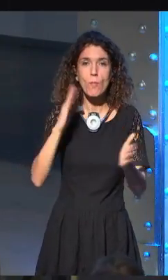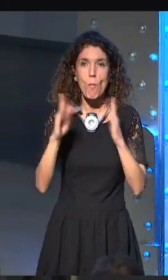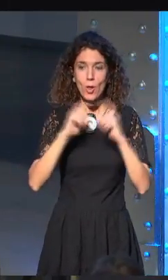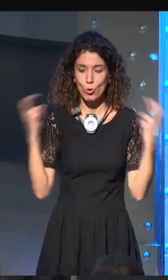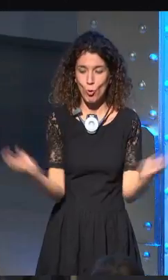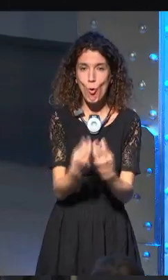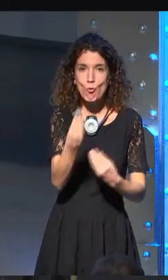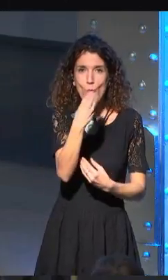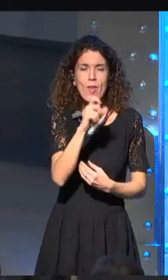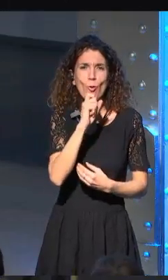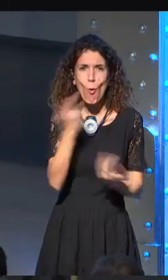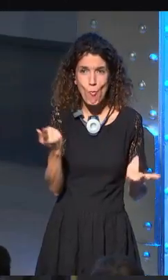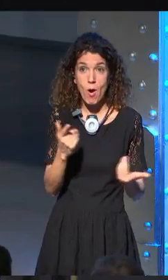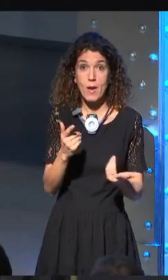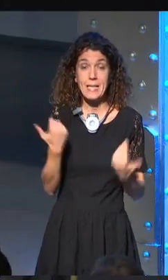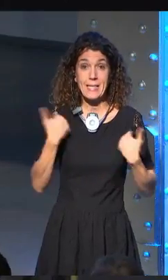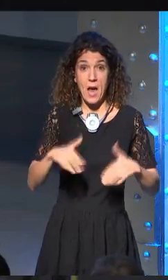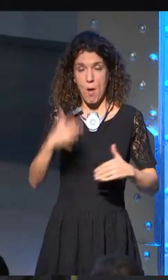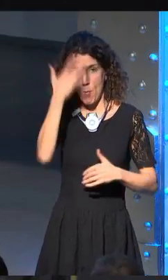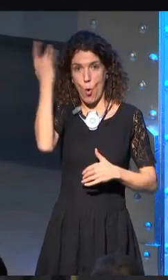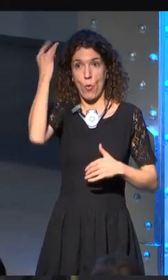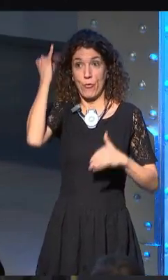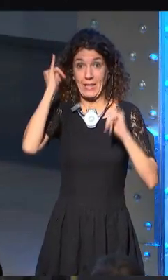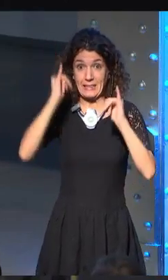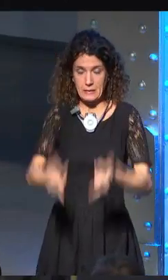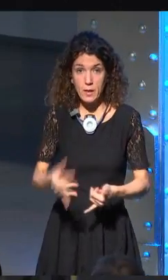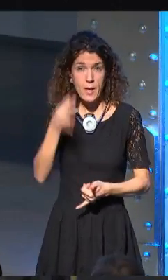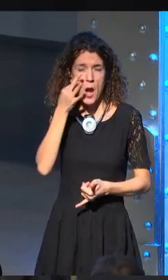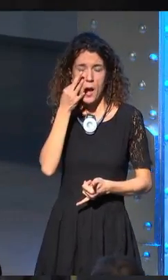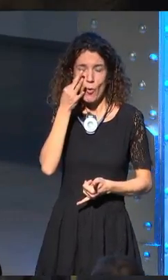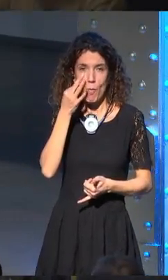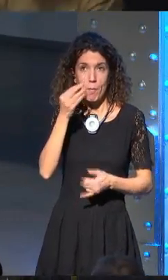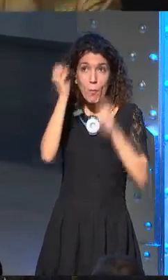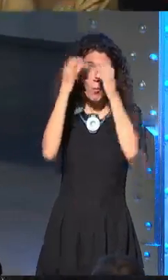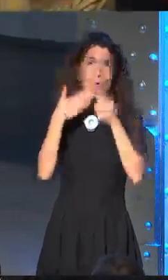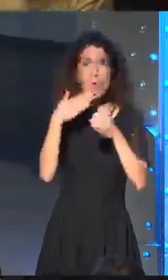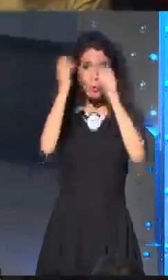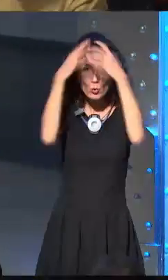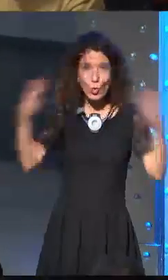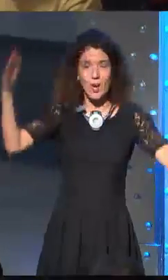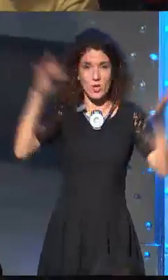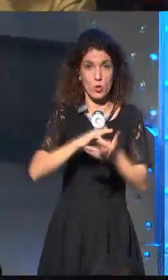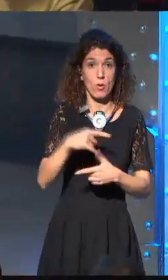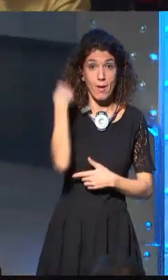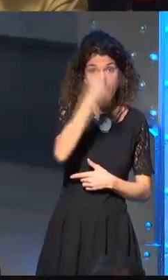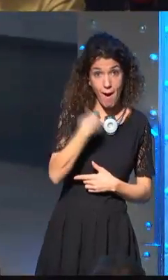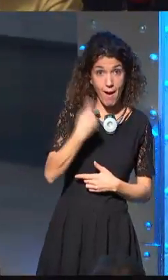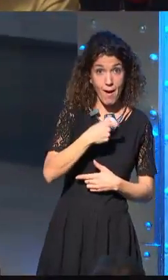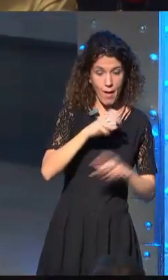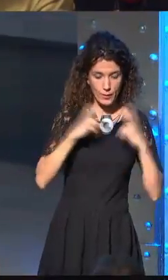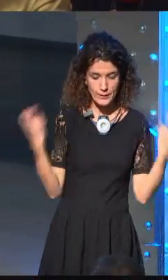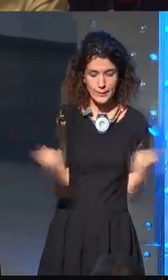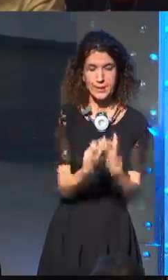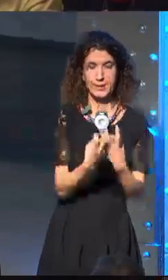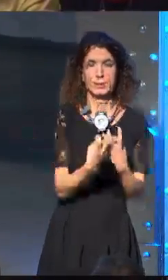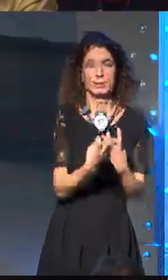so many times now that I'm finally here. It doesn't seem entirely real. The faces of the people I love that I